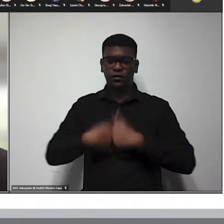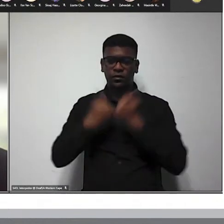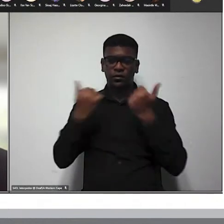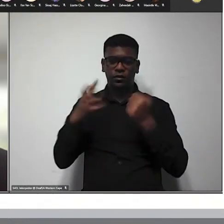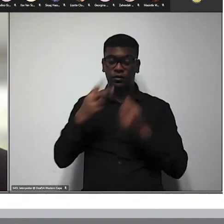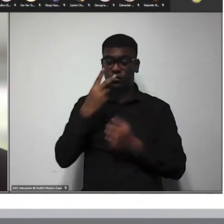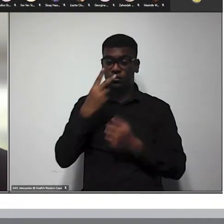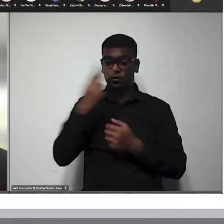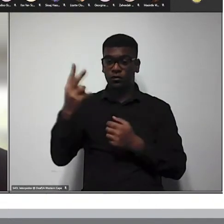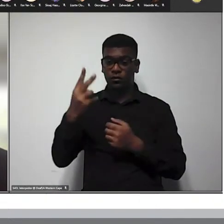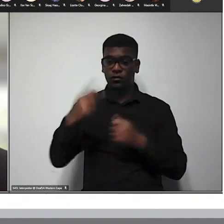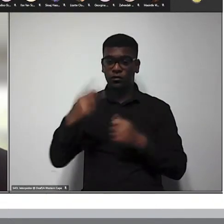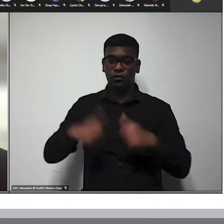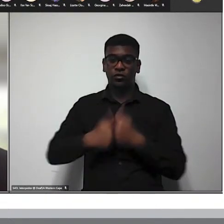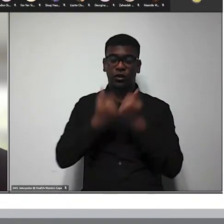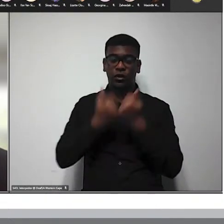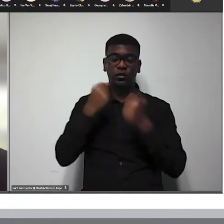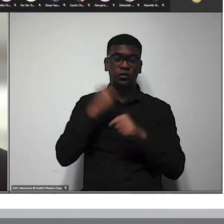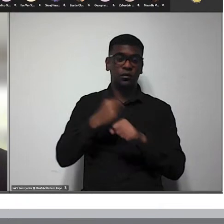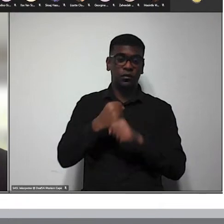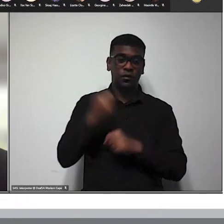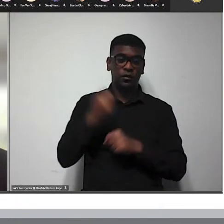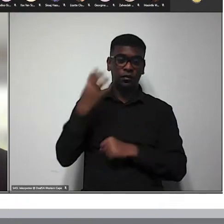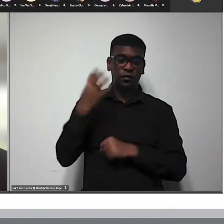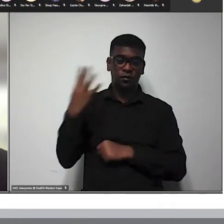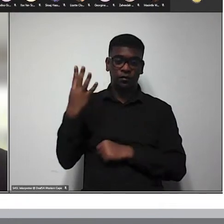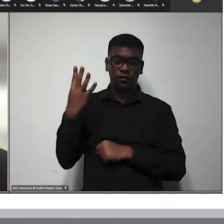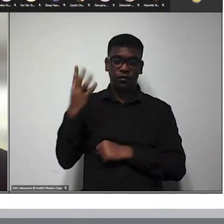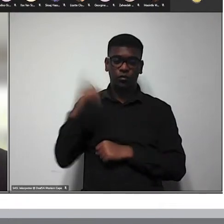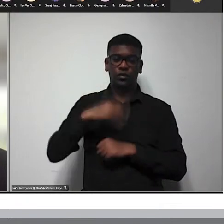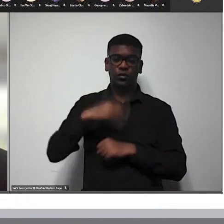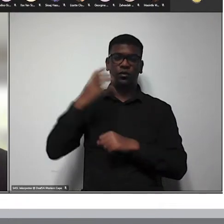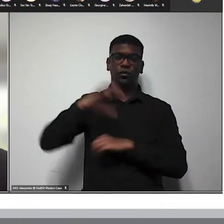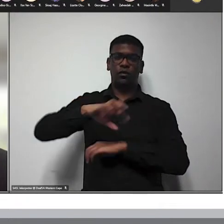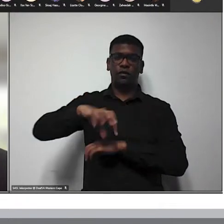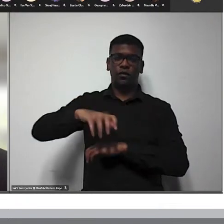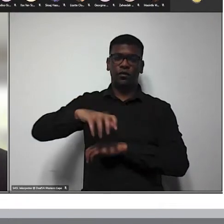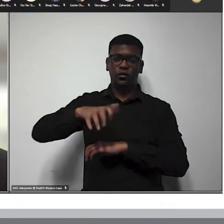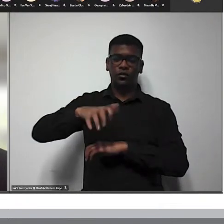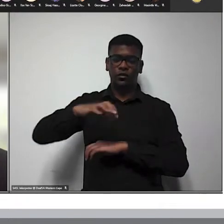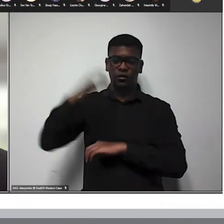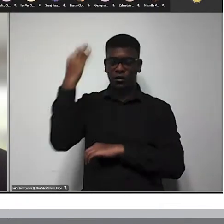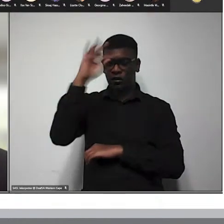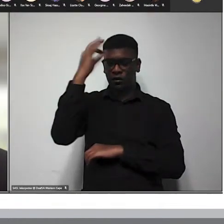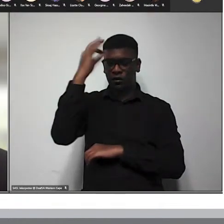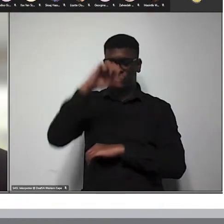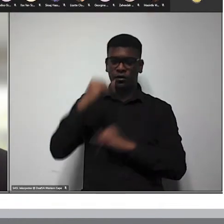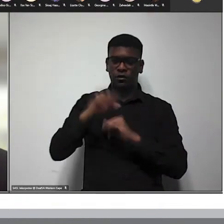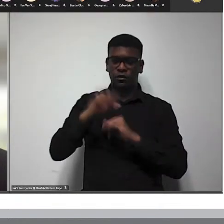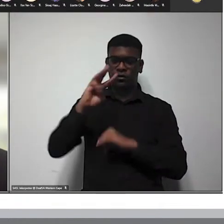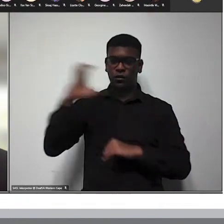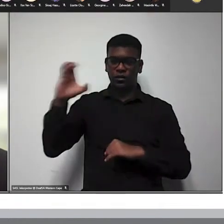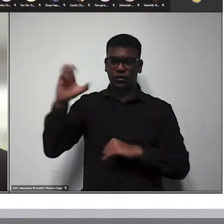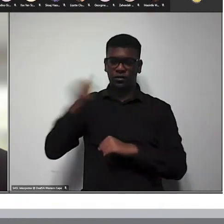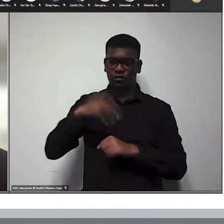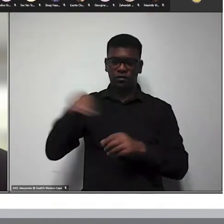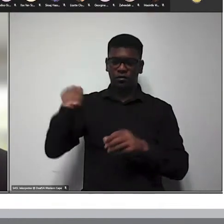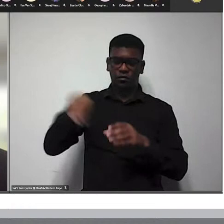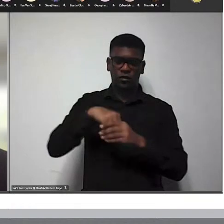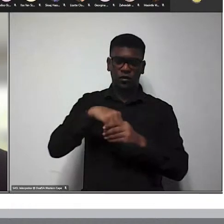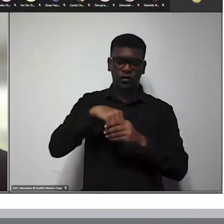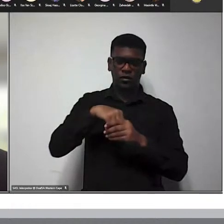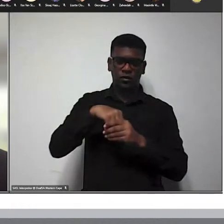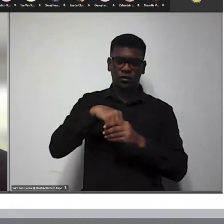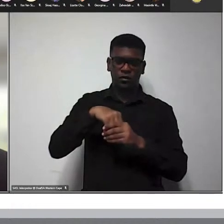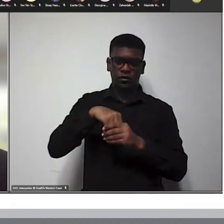looking at challenge number 4, where the provincial government, you know, within the Western Cape is not part of the, you know, of the, is not